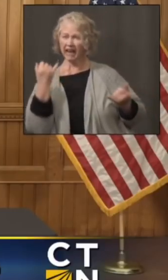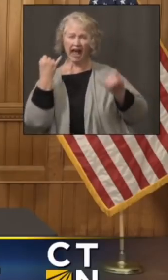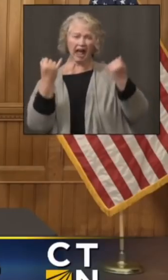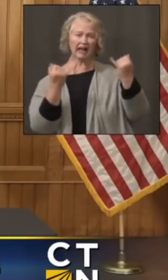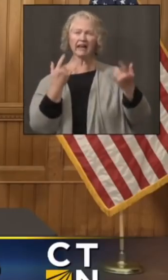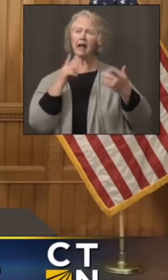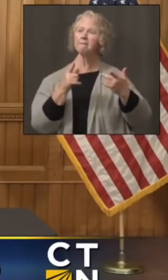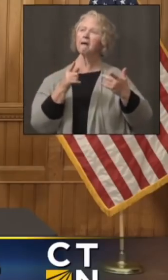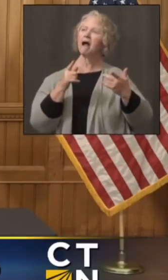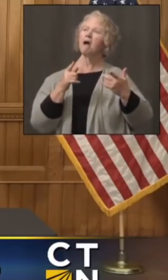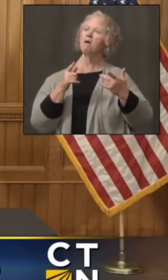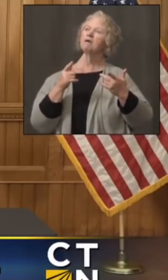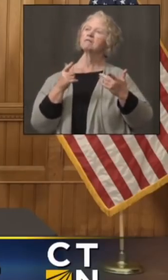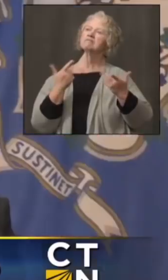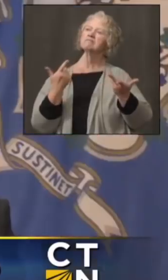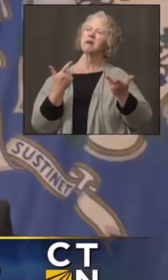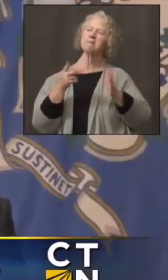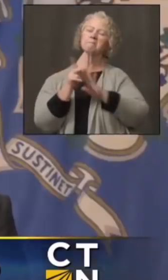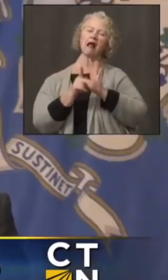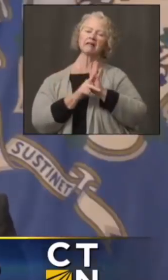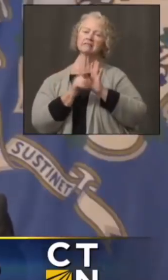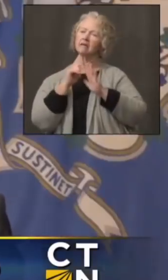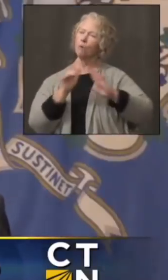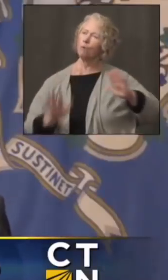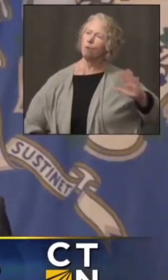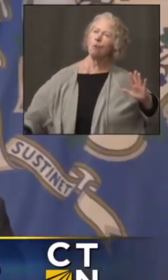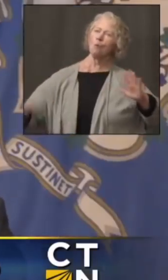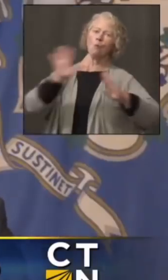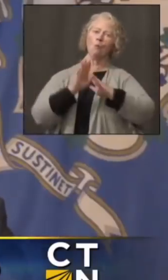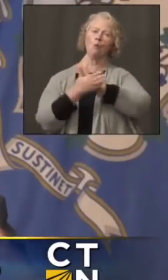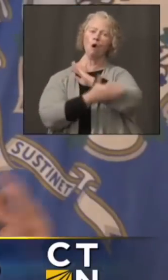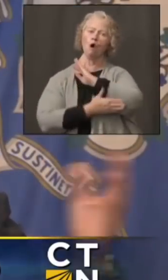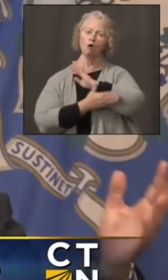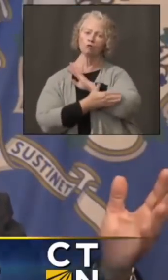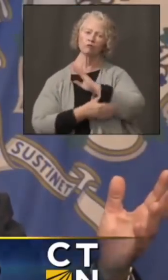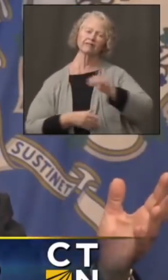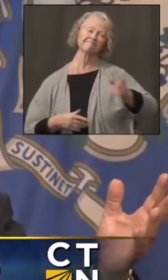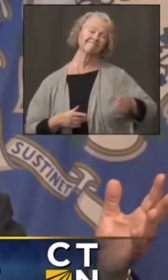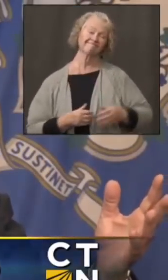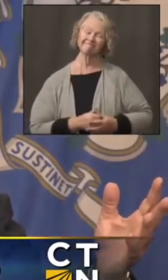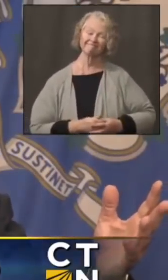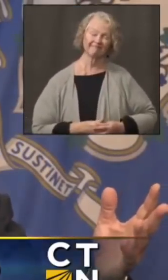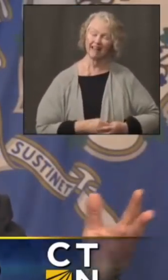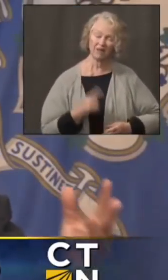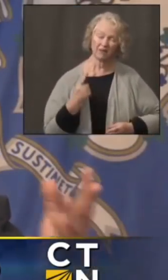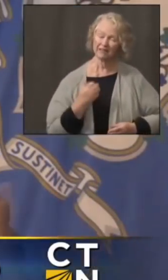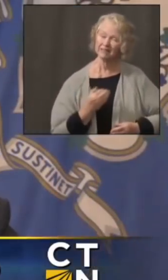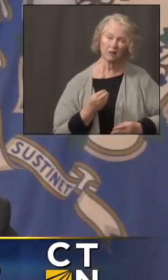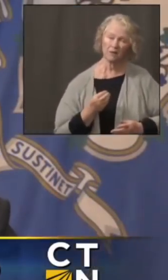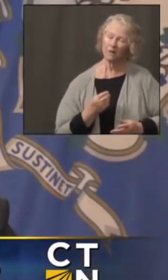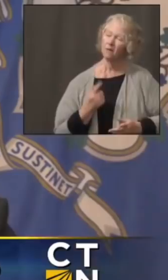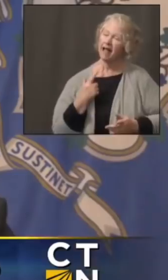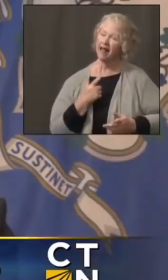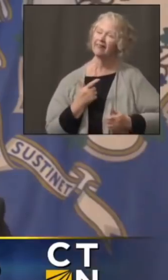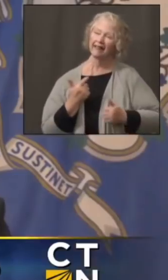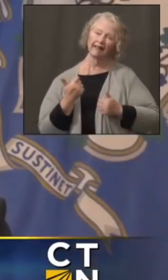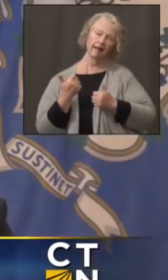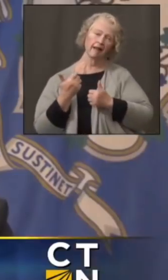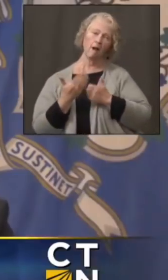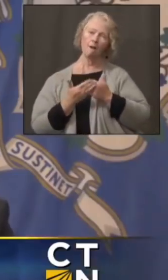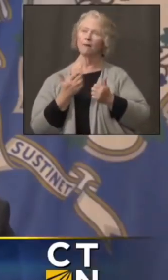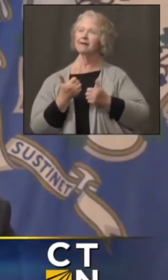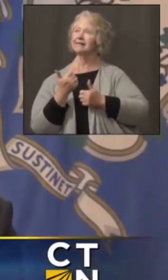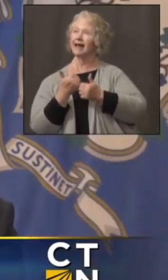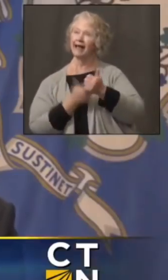travelers? I don't think so. I think broadly speaking, just about every state in the country, unless they abut